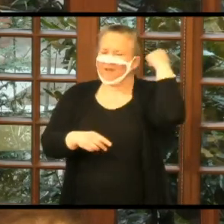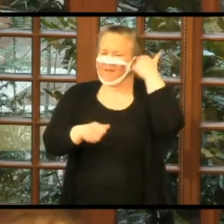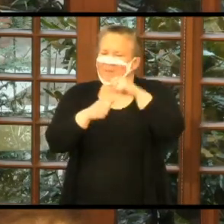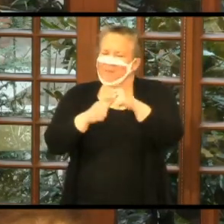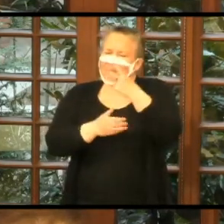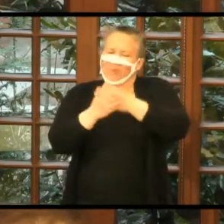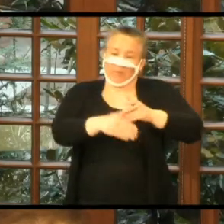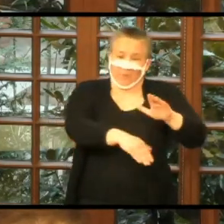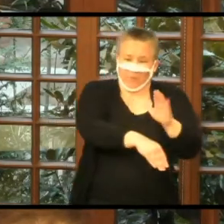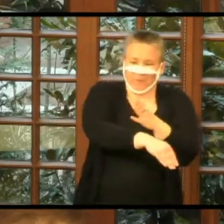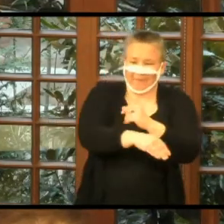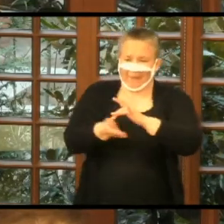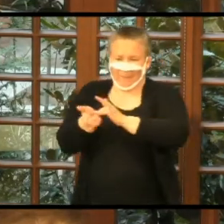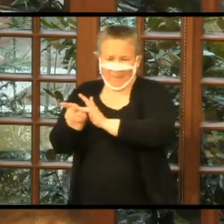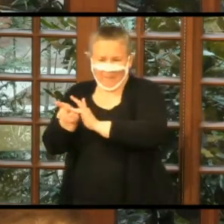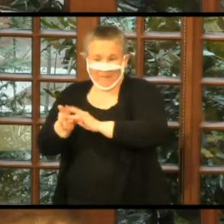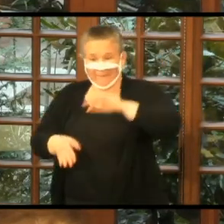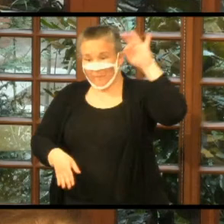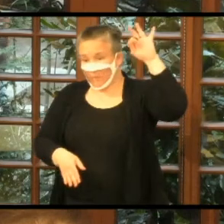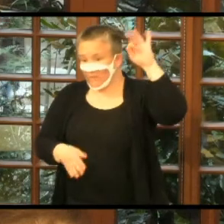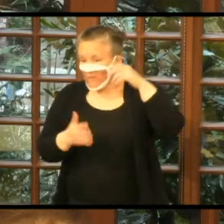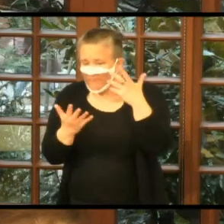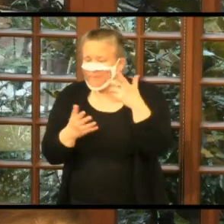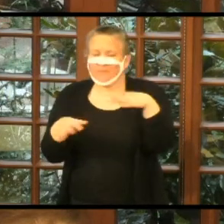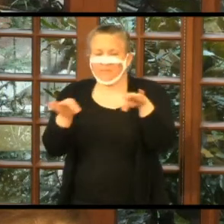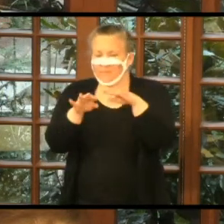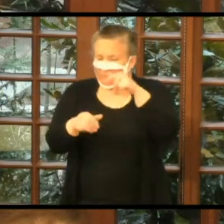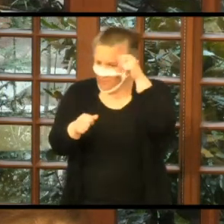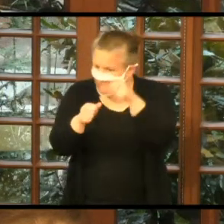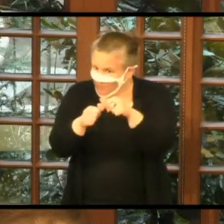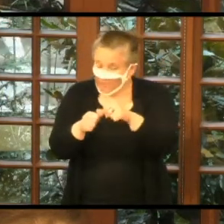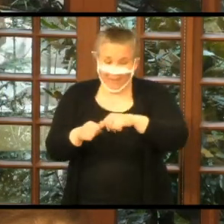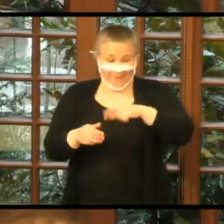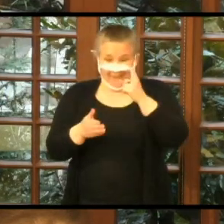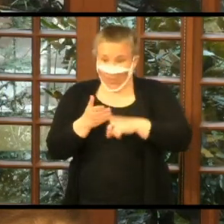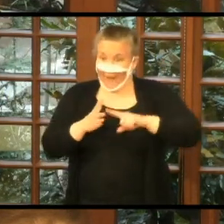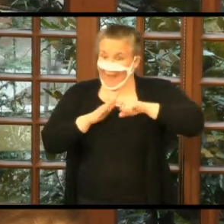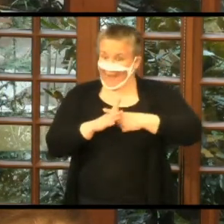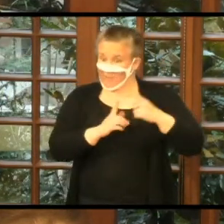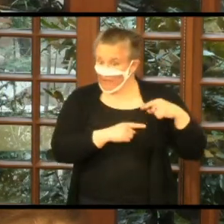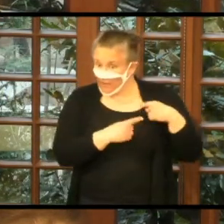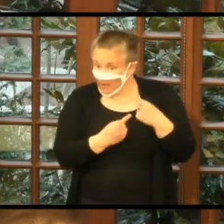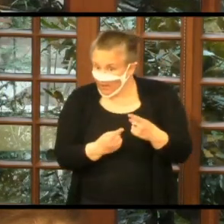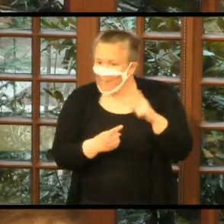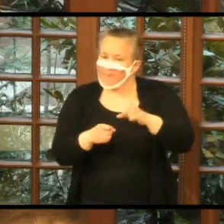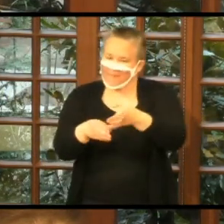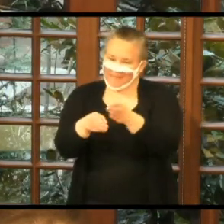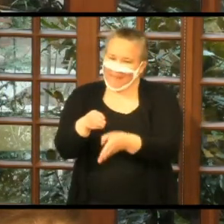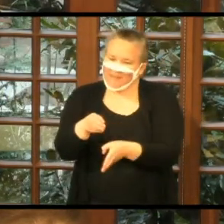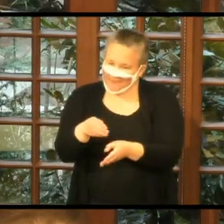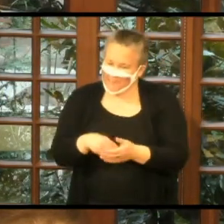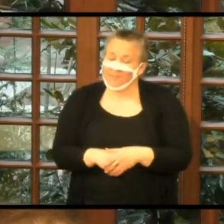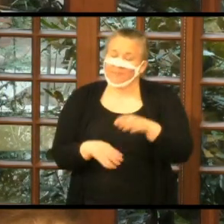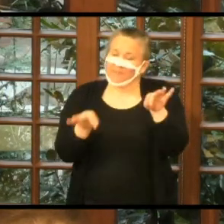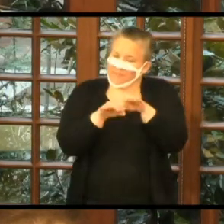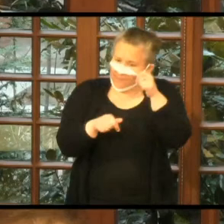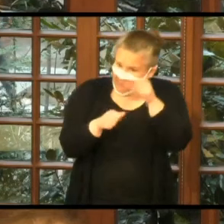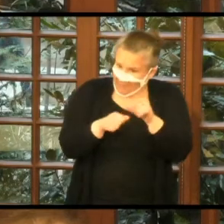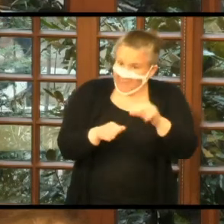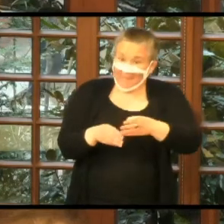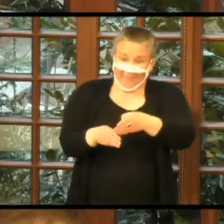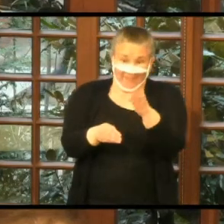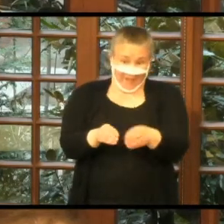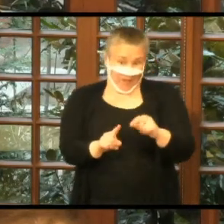both music and medicine preach. Remember that what has begun must end. Remember that the